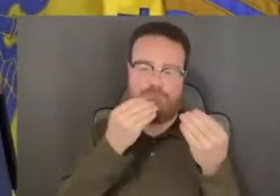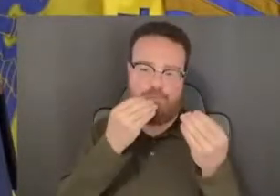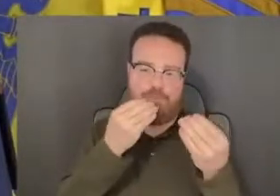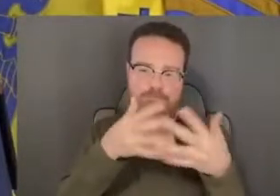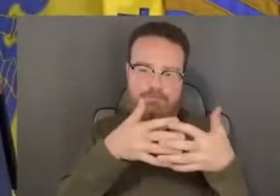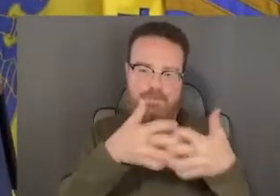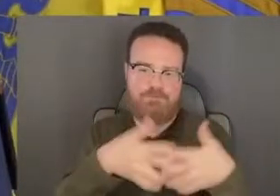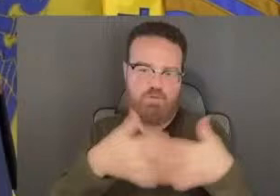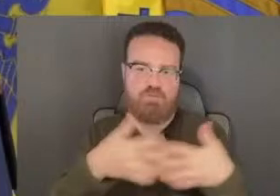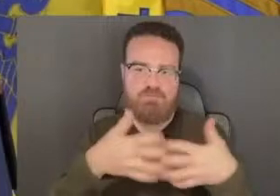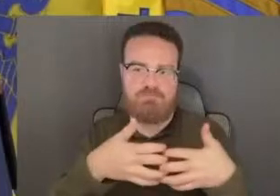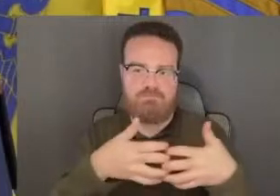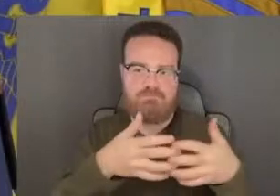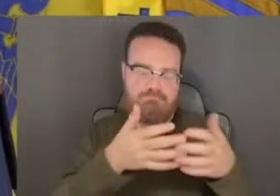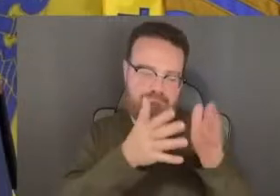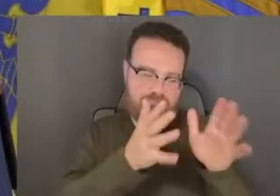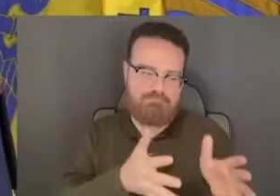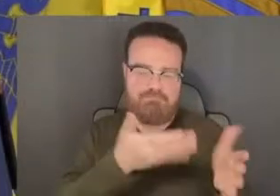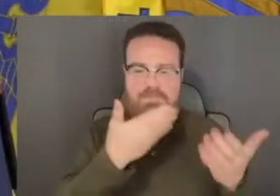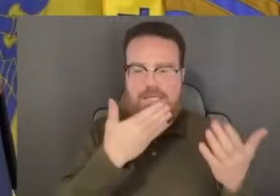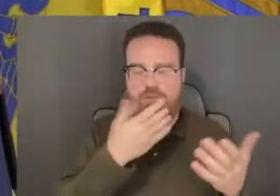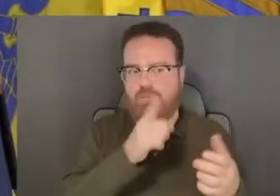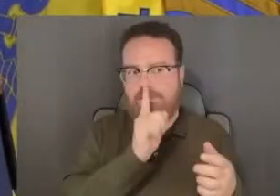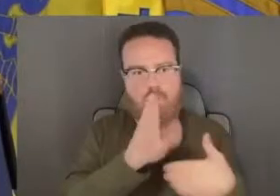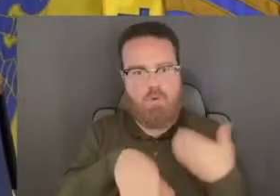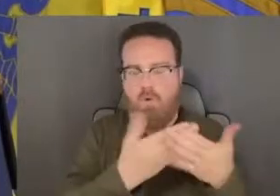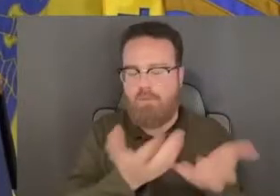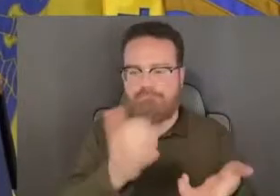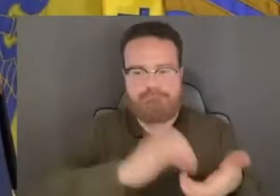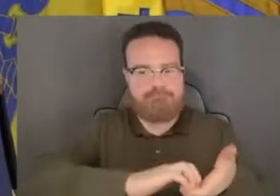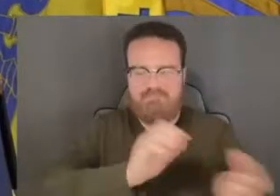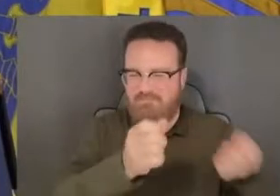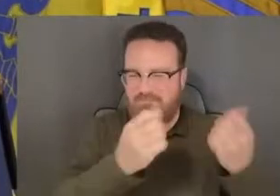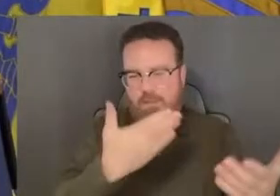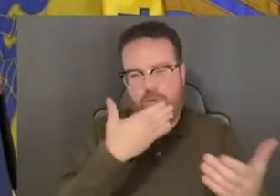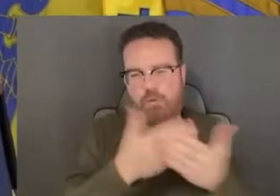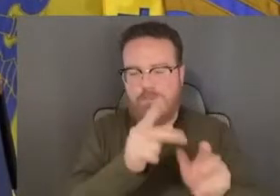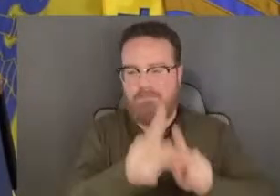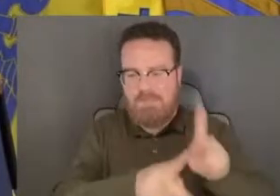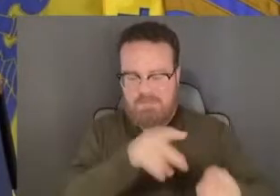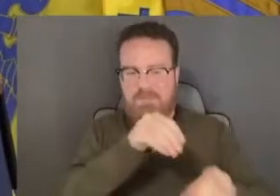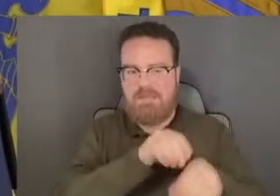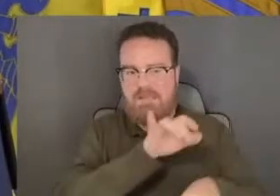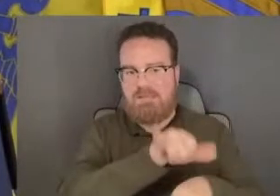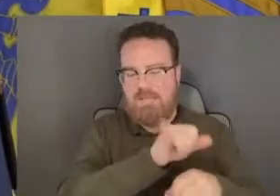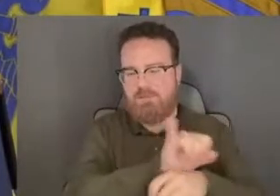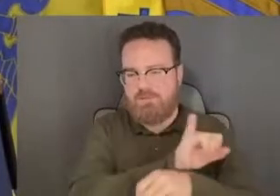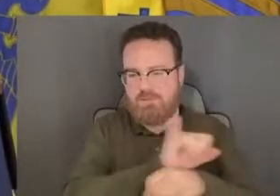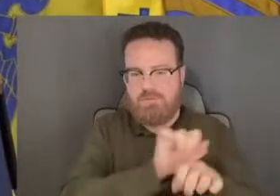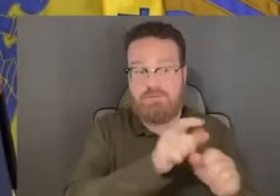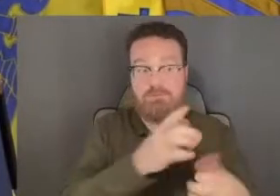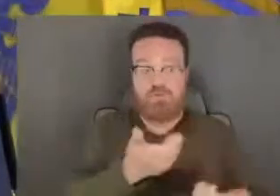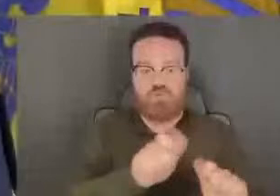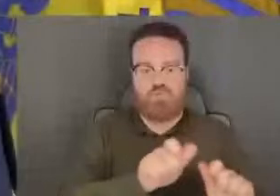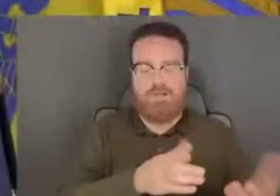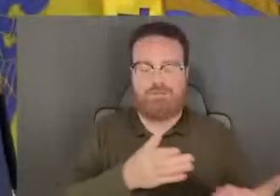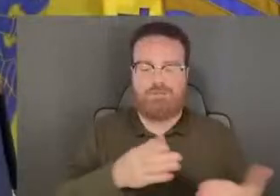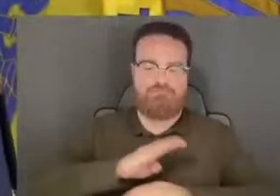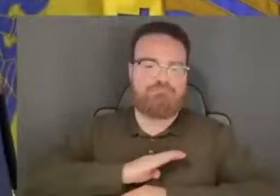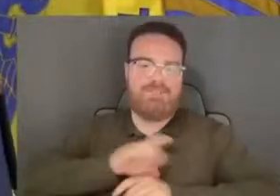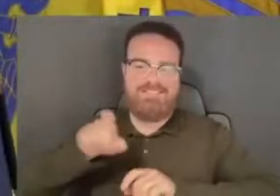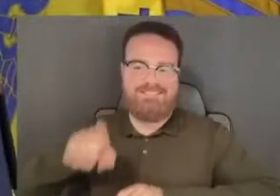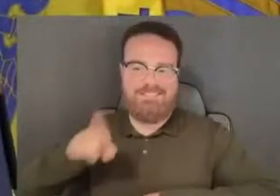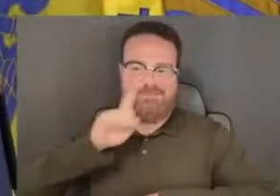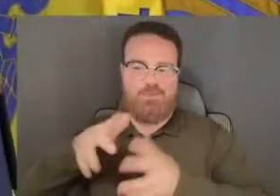cooperative. There are many good people in food manufacturing delivering on the needs of the American public. And they have